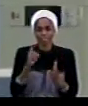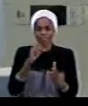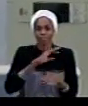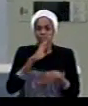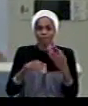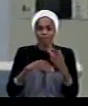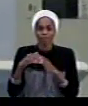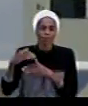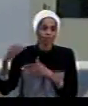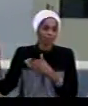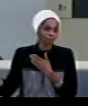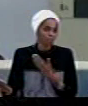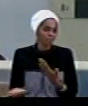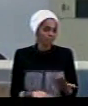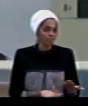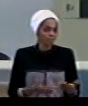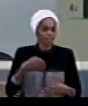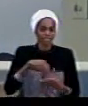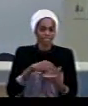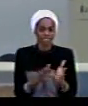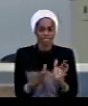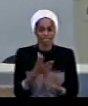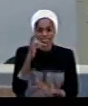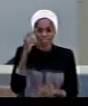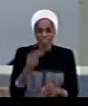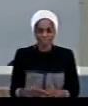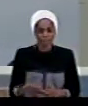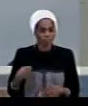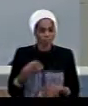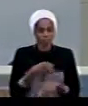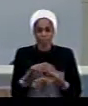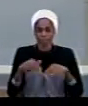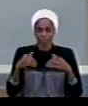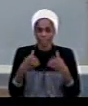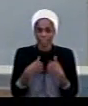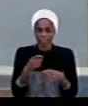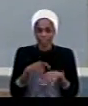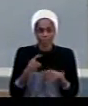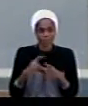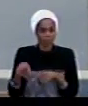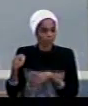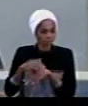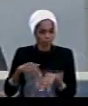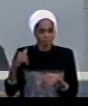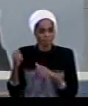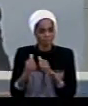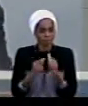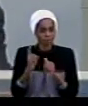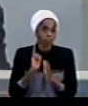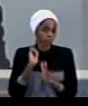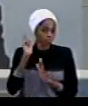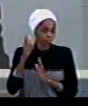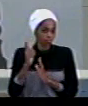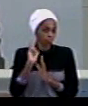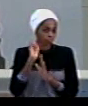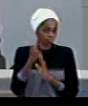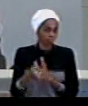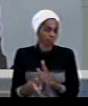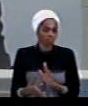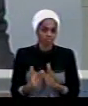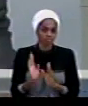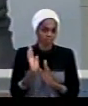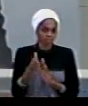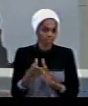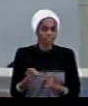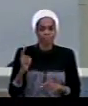Jesus' name. We don't have the time now to call everyone, but later on, by the permission from Father and the